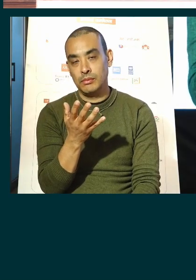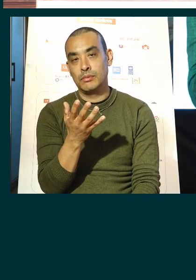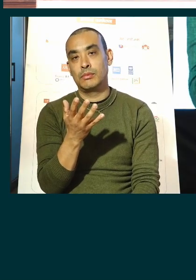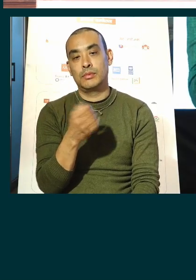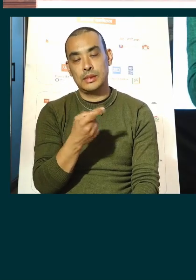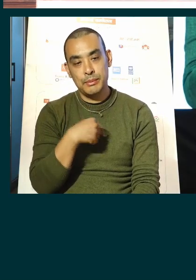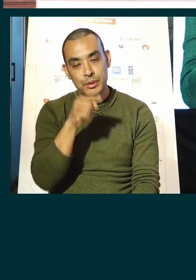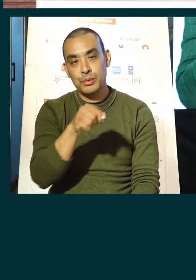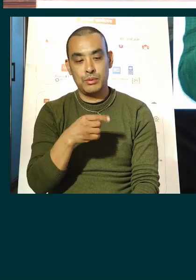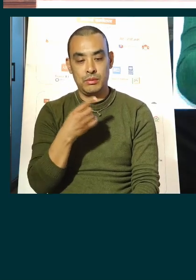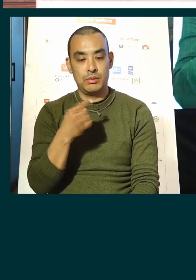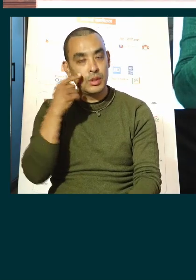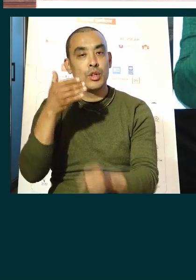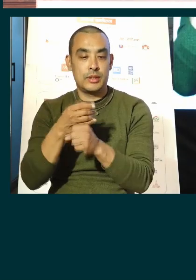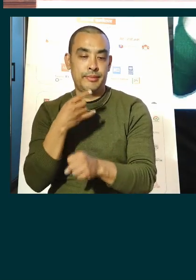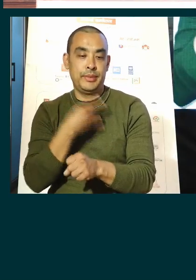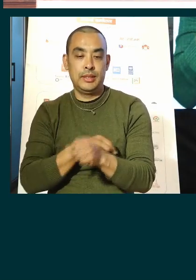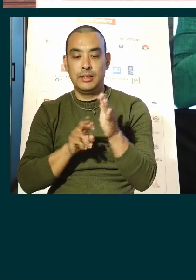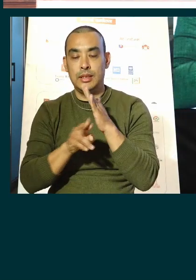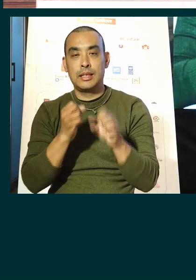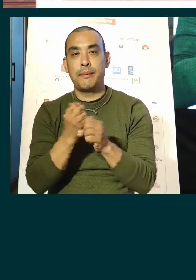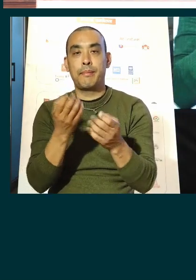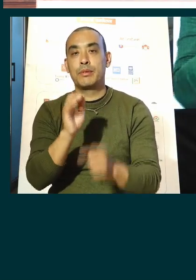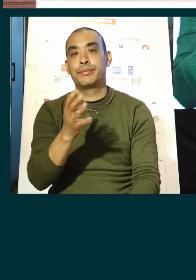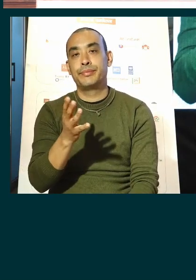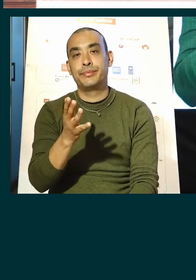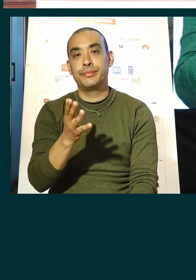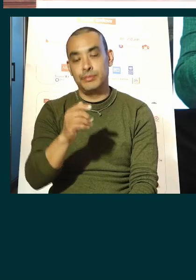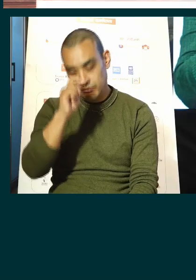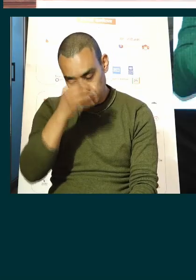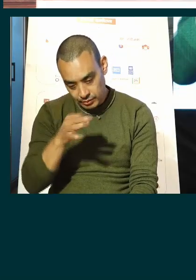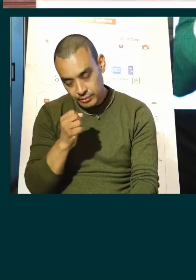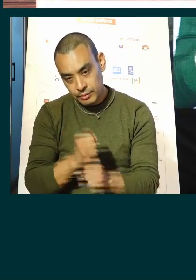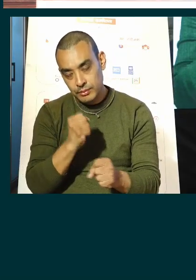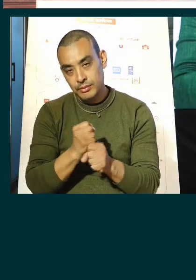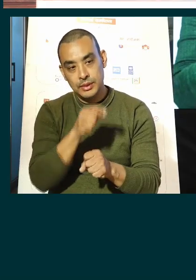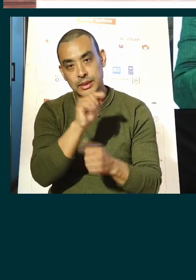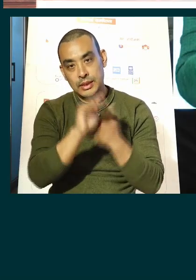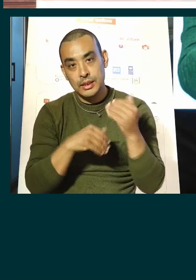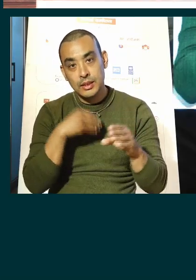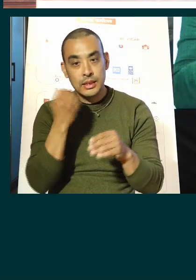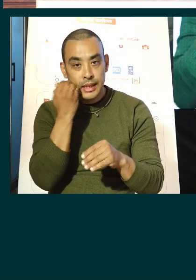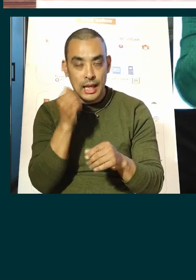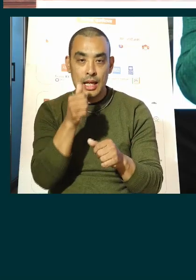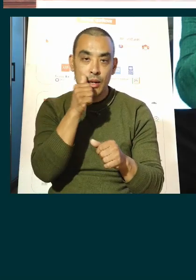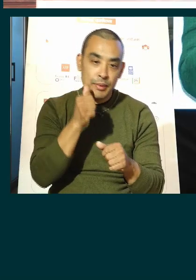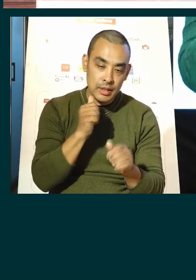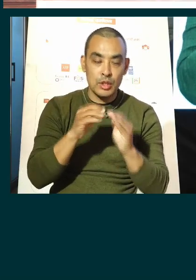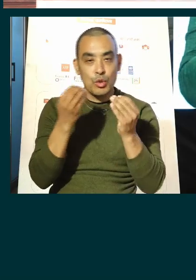can't achieve the target intended outcome around dignified menstruation if we don't engage the parents,